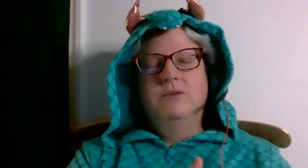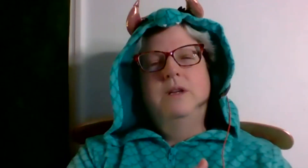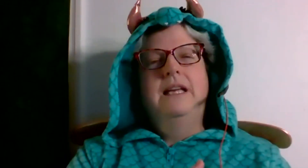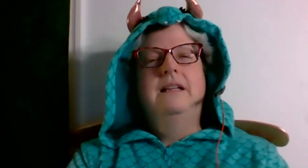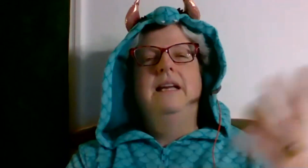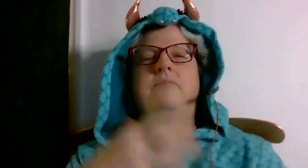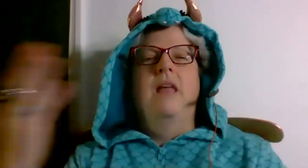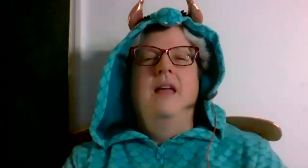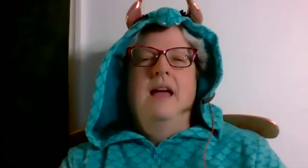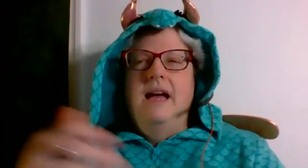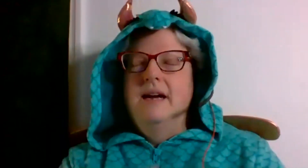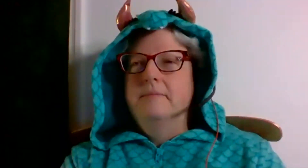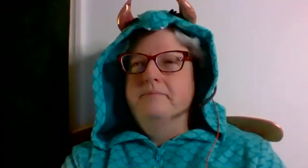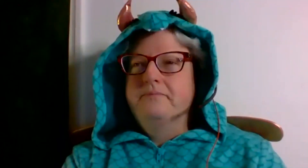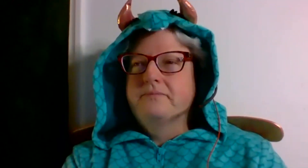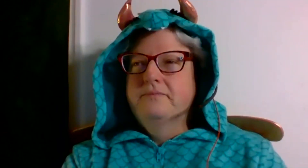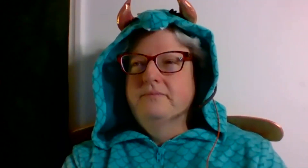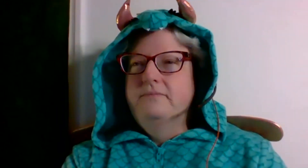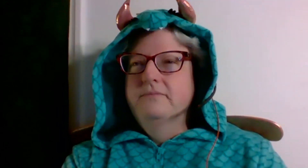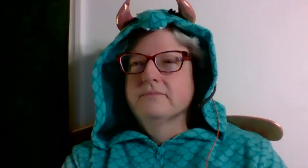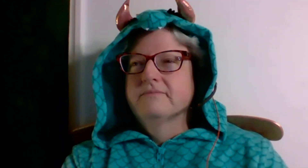have left willingly. I